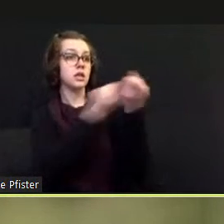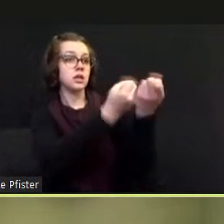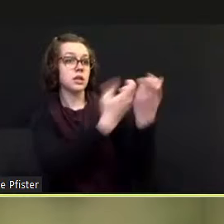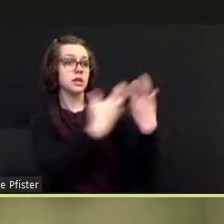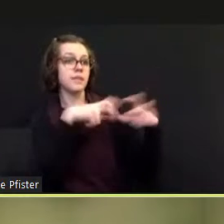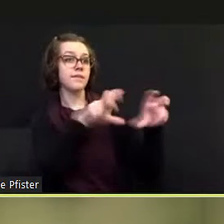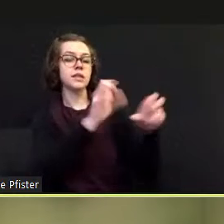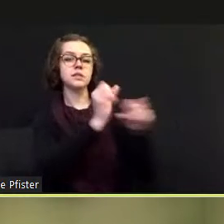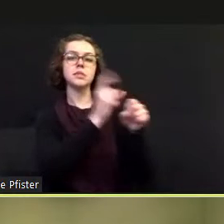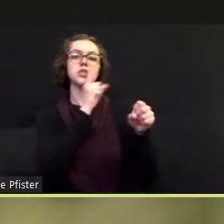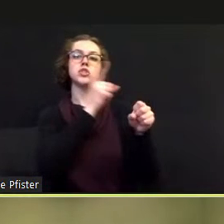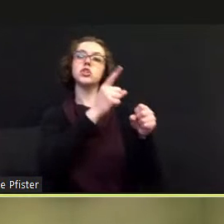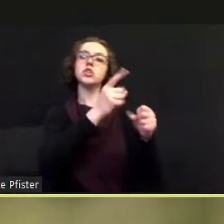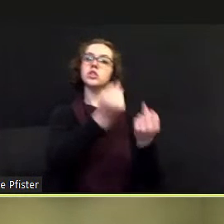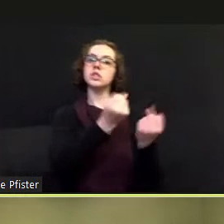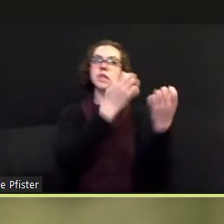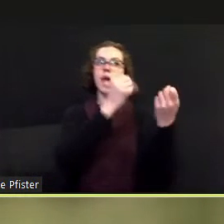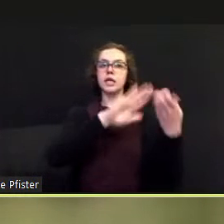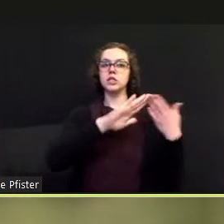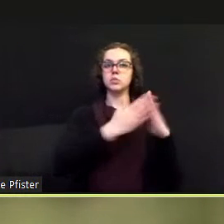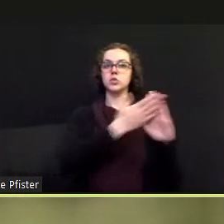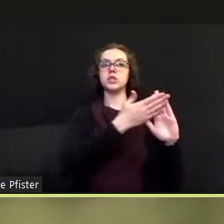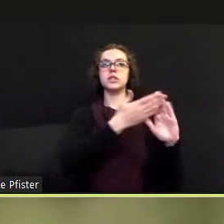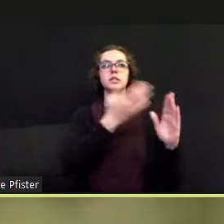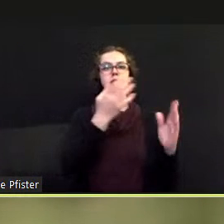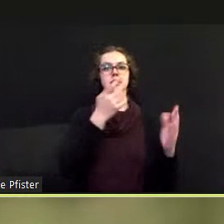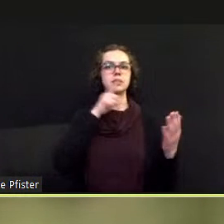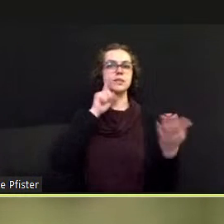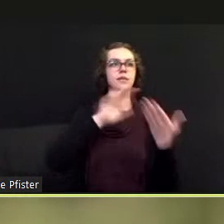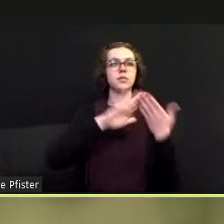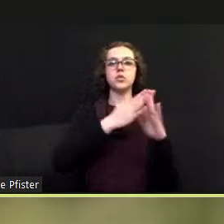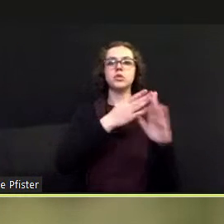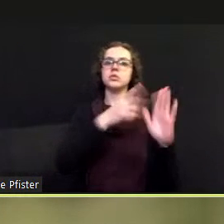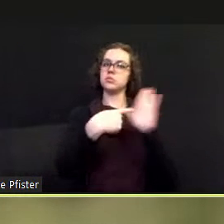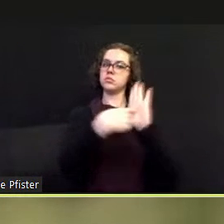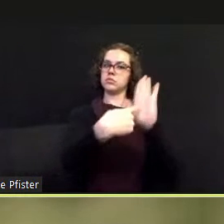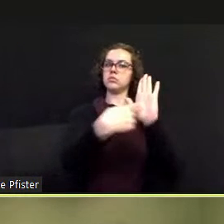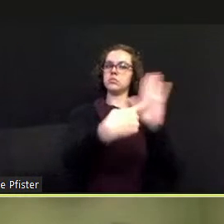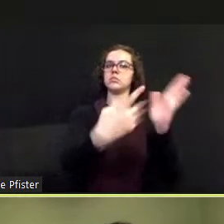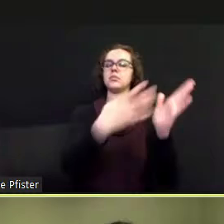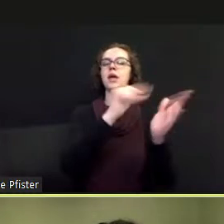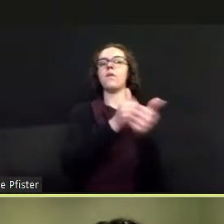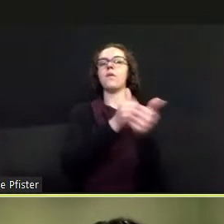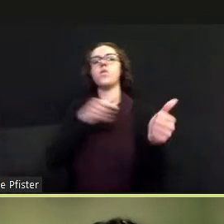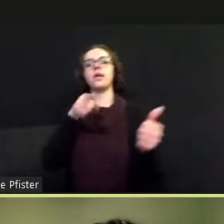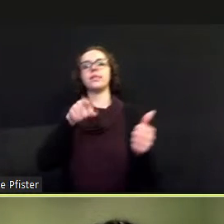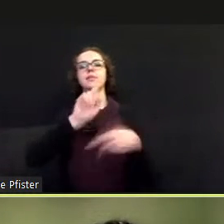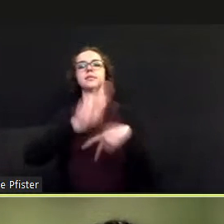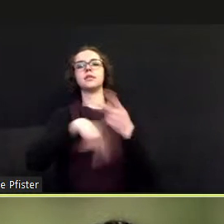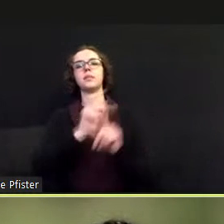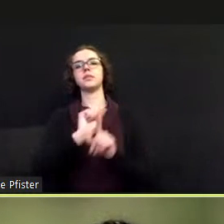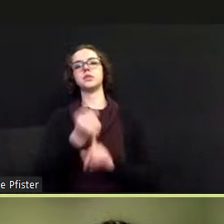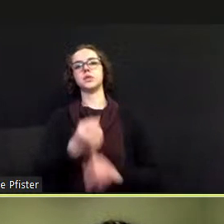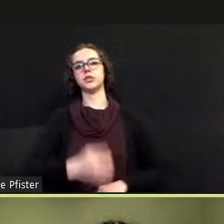communities are more well represented, and in the future avoid situations such as this.